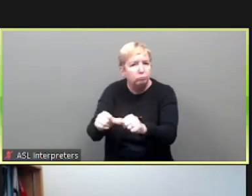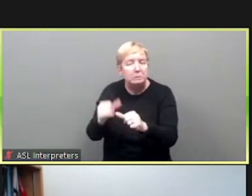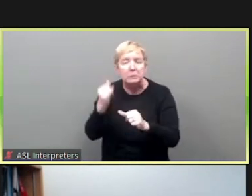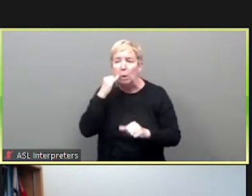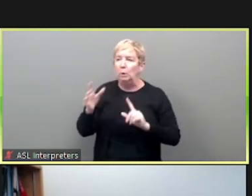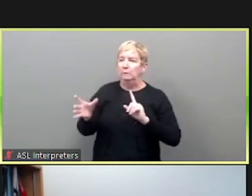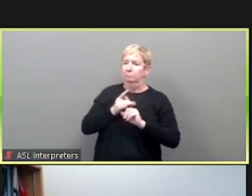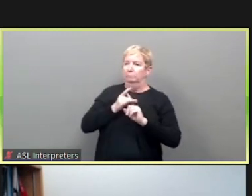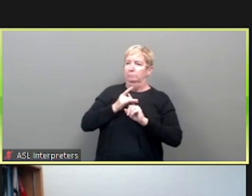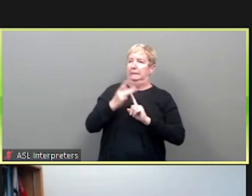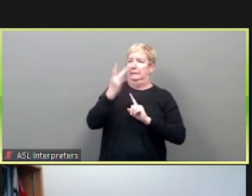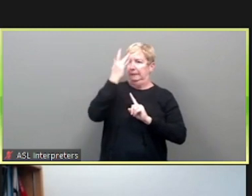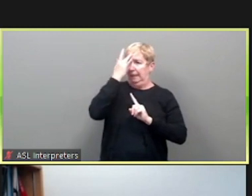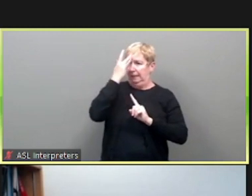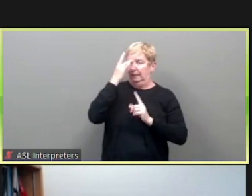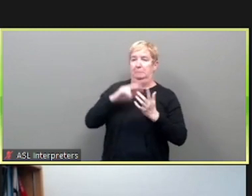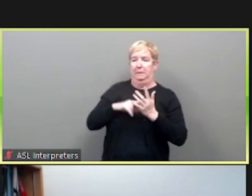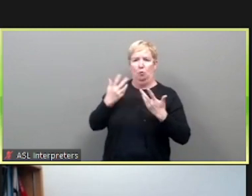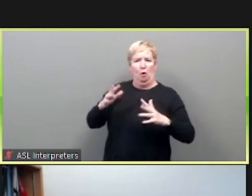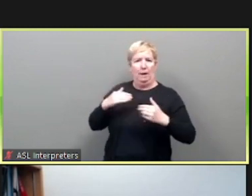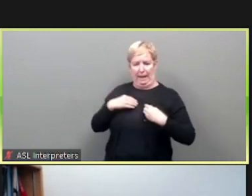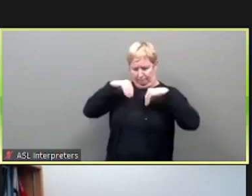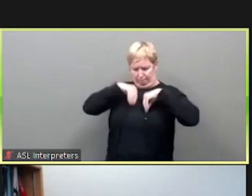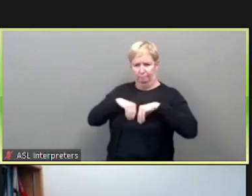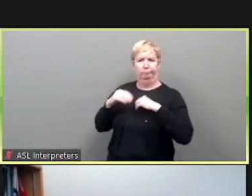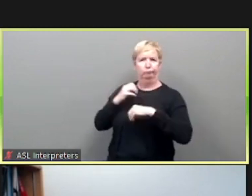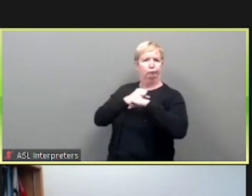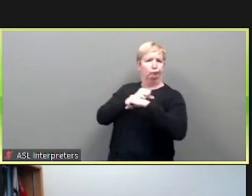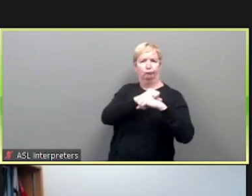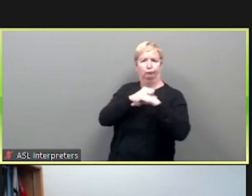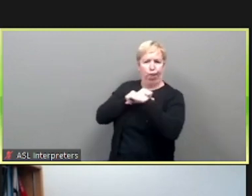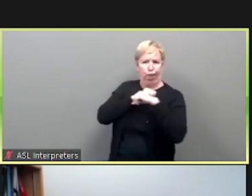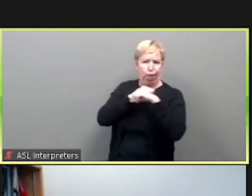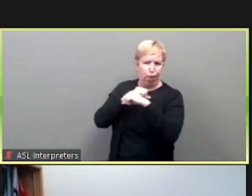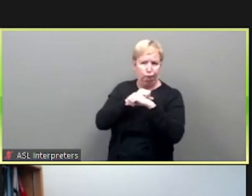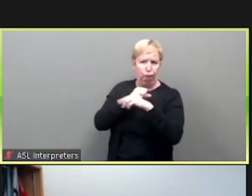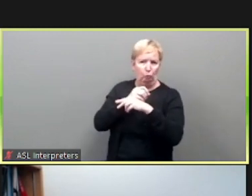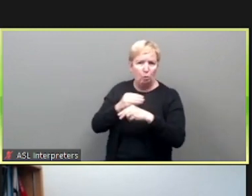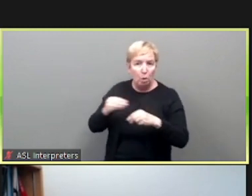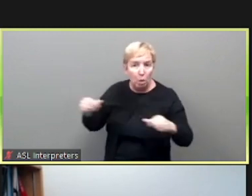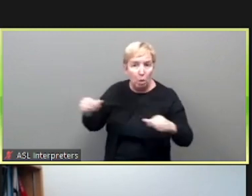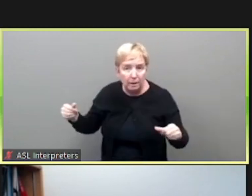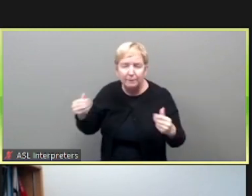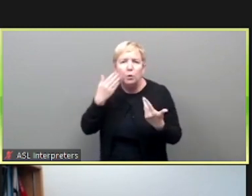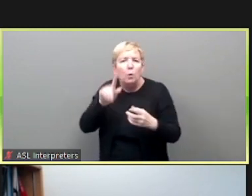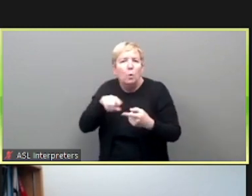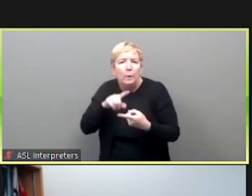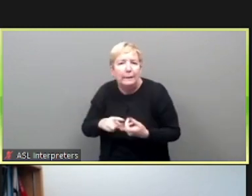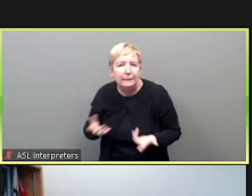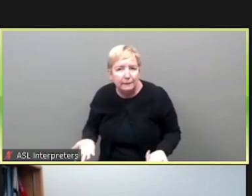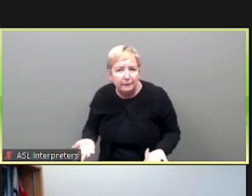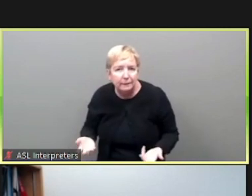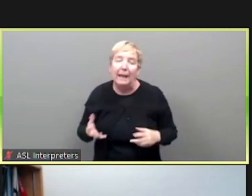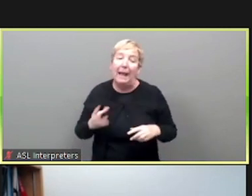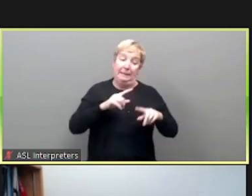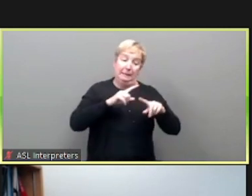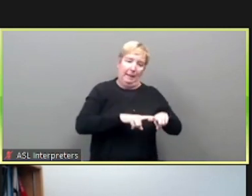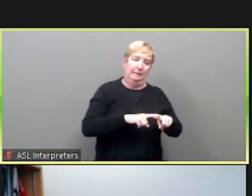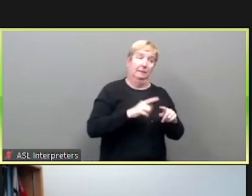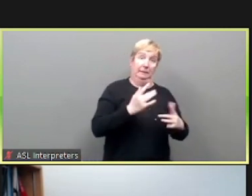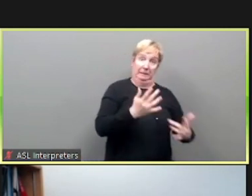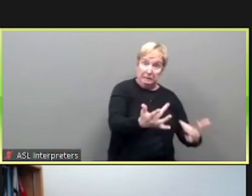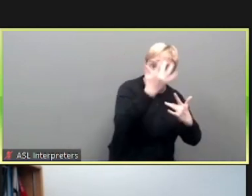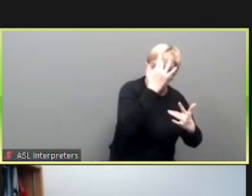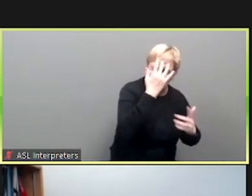protection is variable according to the type of infection you had the first time. And it's really not